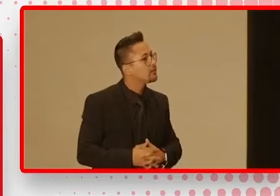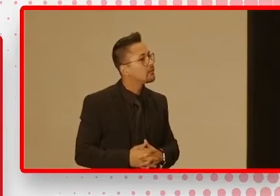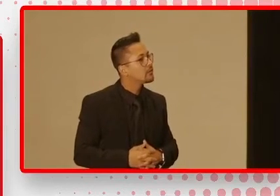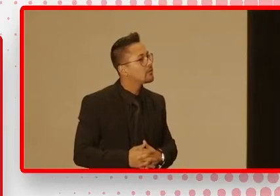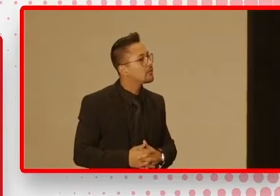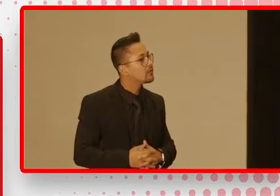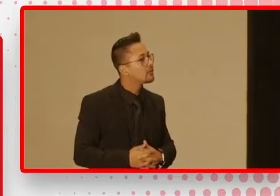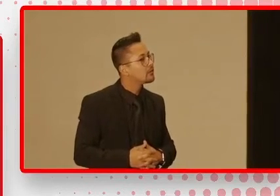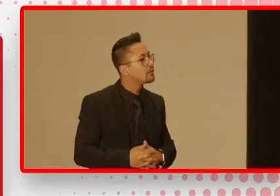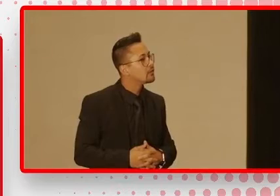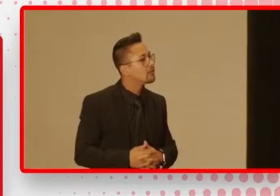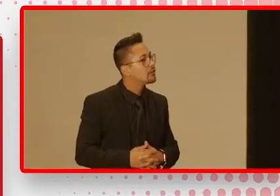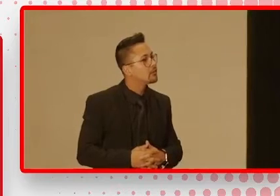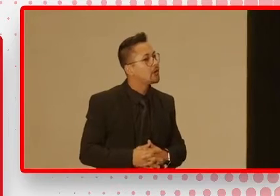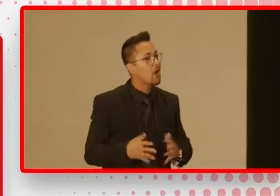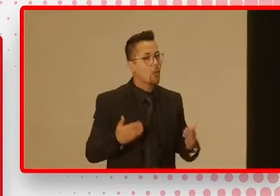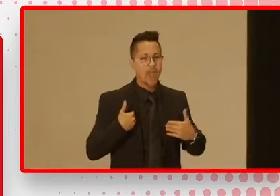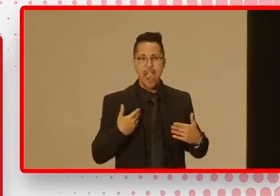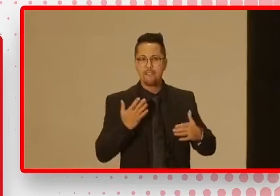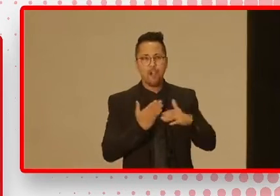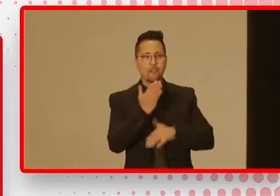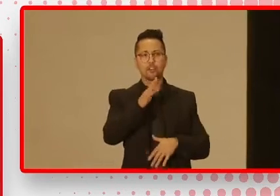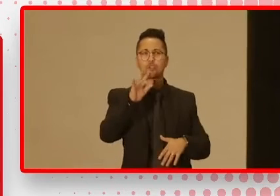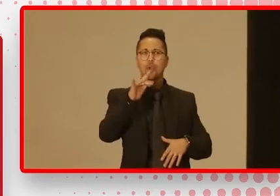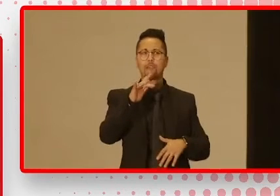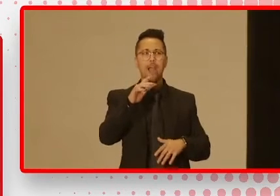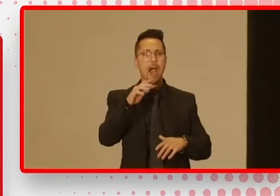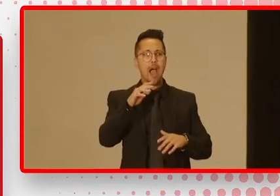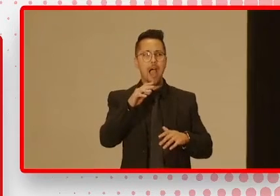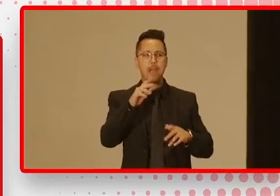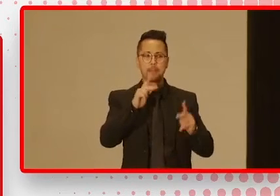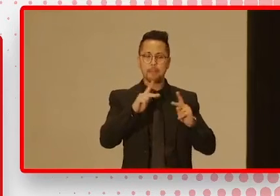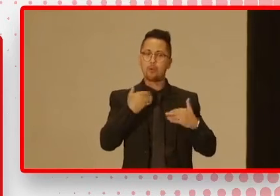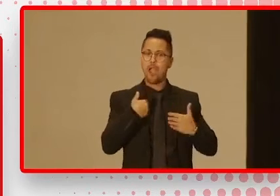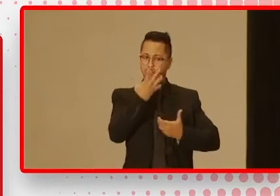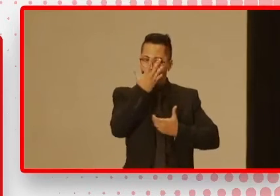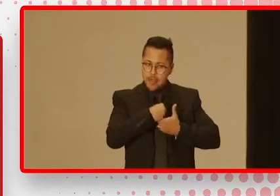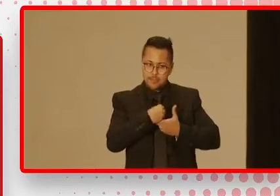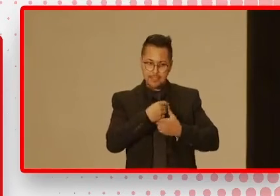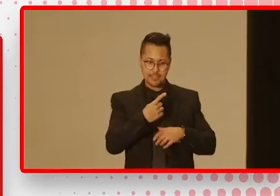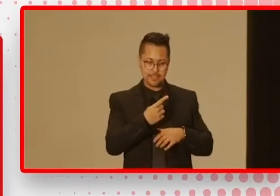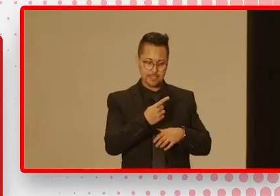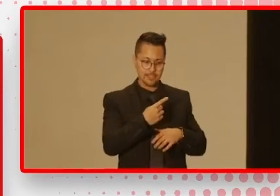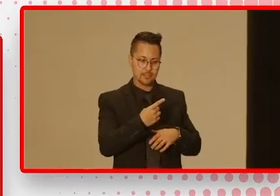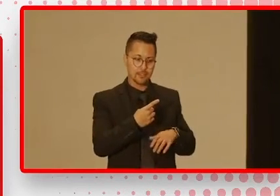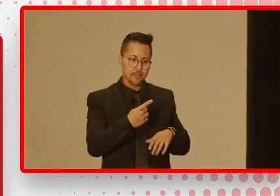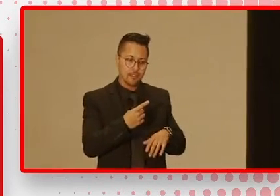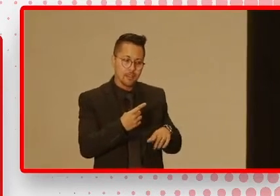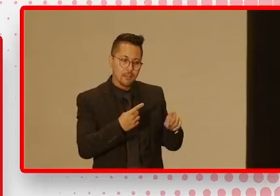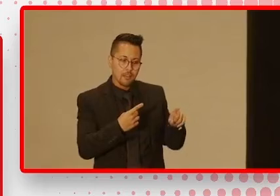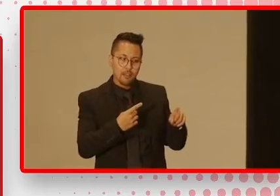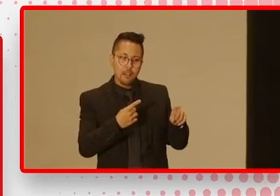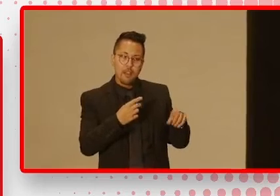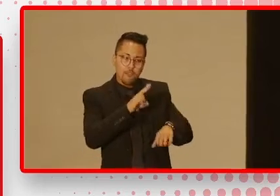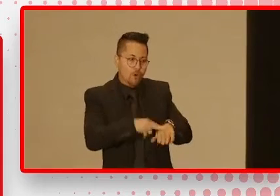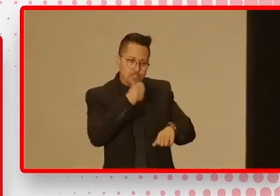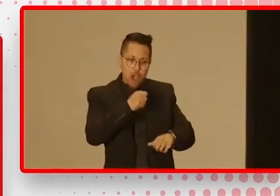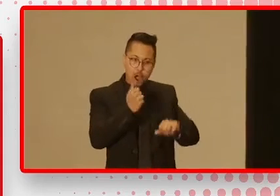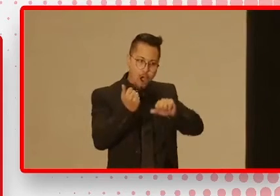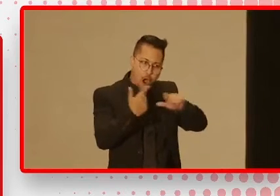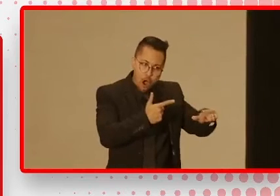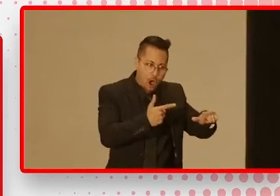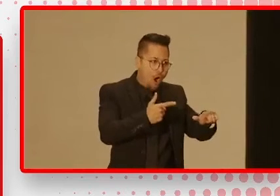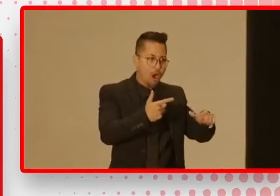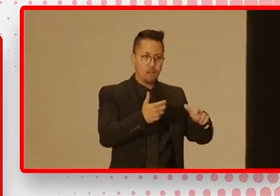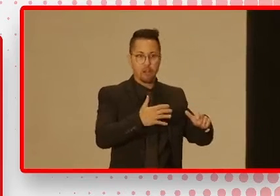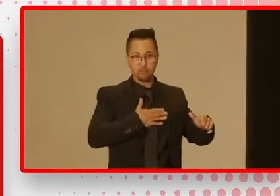individuals with autism and intellectual disabilities on a daily basis. Of course, not each and every one of them will be able Right. to seek